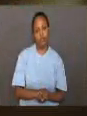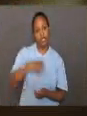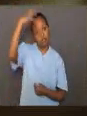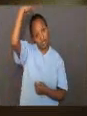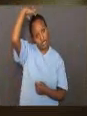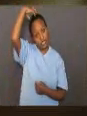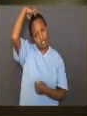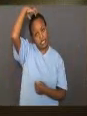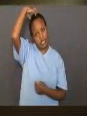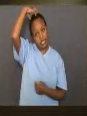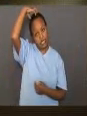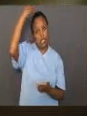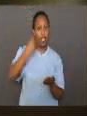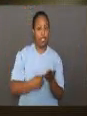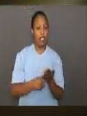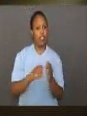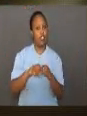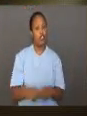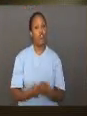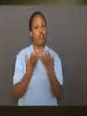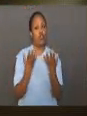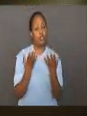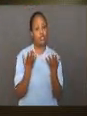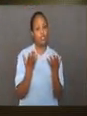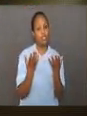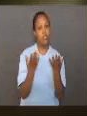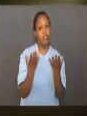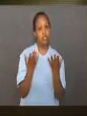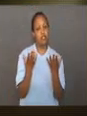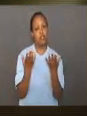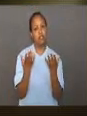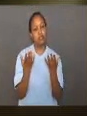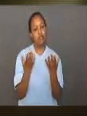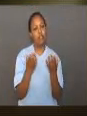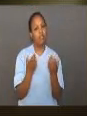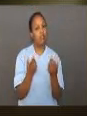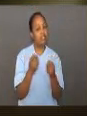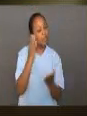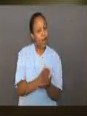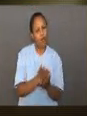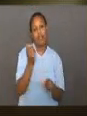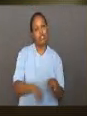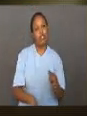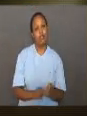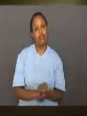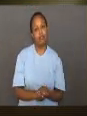The government did not respond to the revolution by considering serious